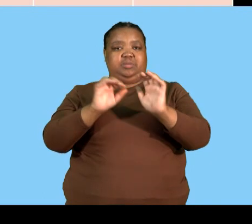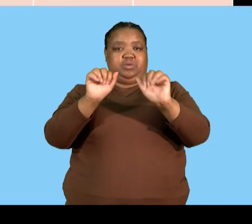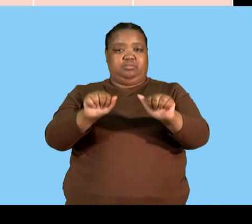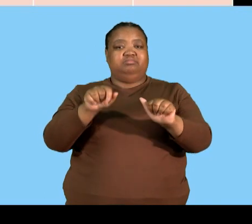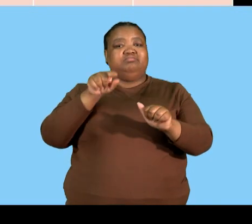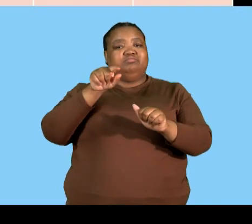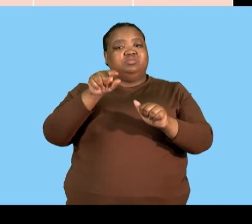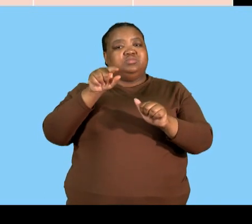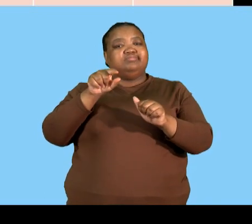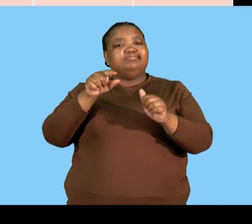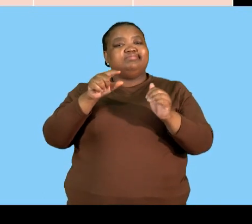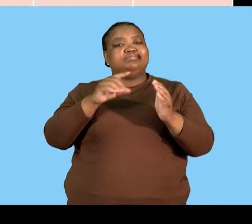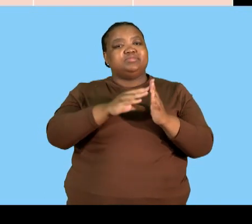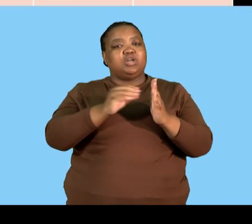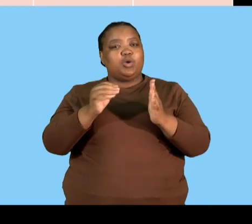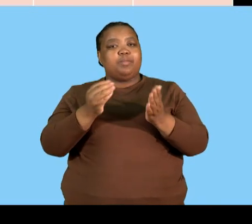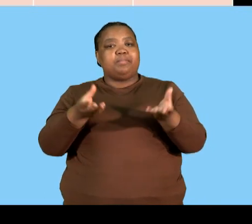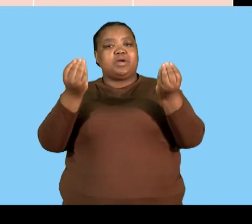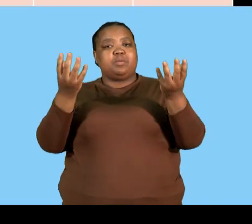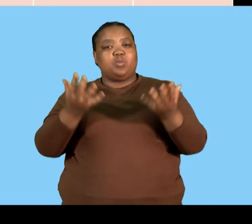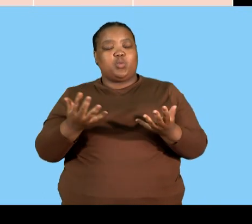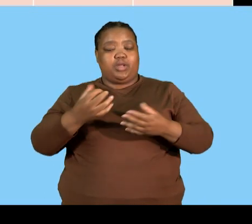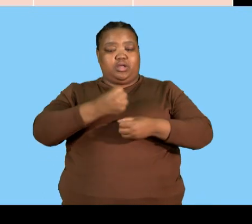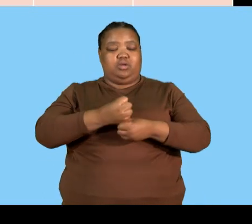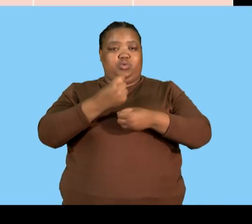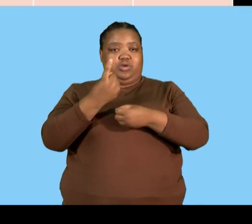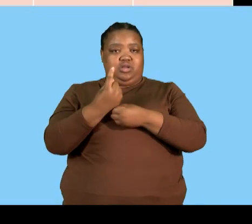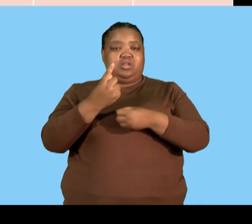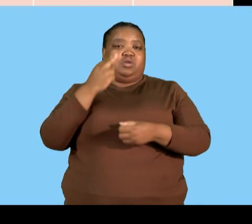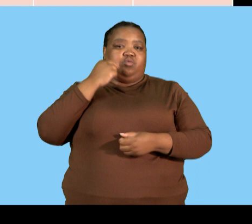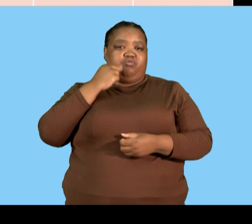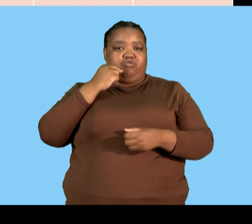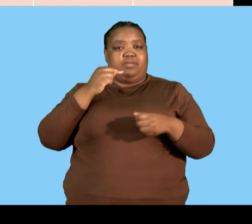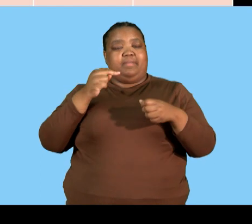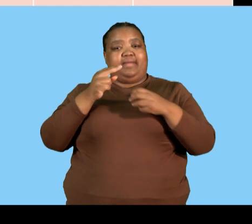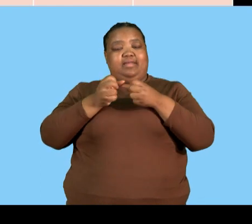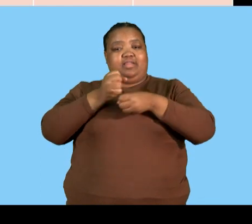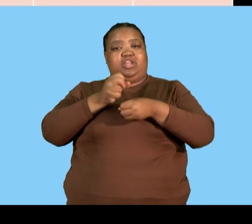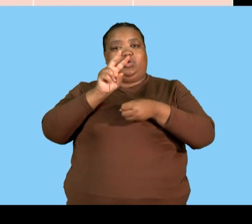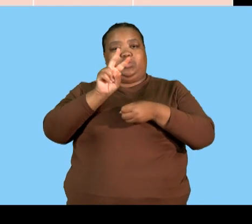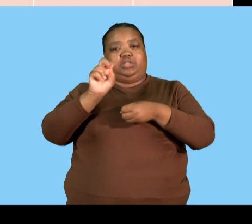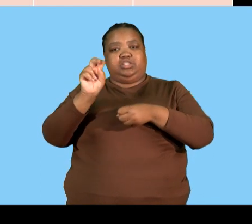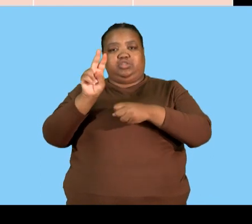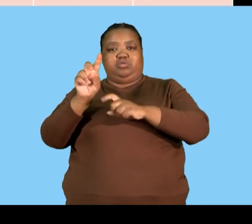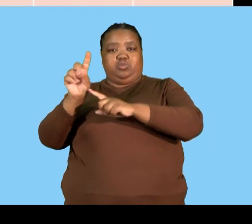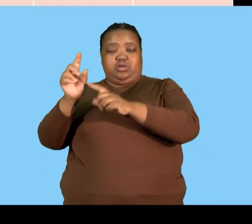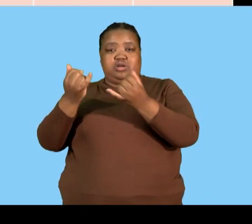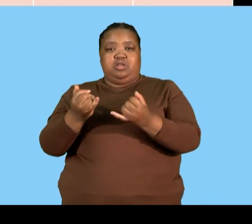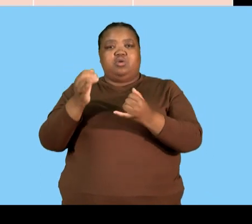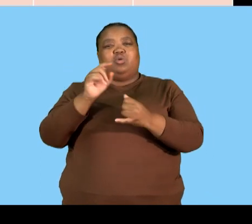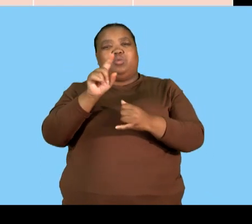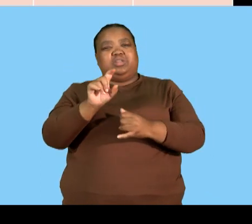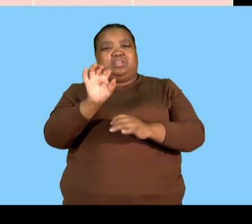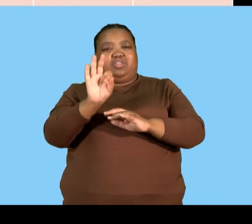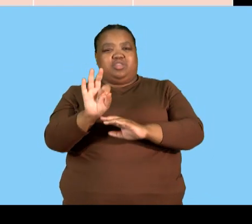this one was adapted from Gauteng, November 2021, and we are looking at question 3.1.5. It